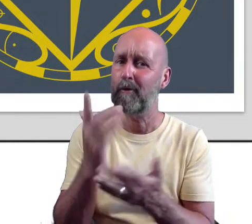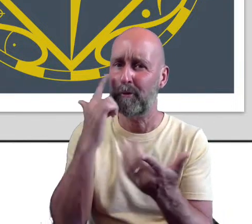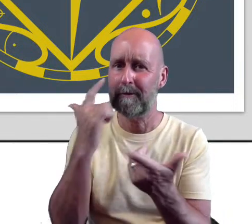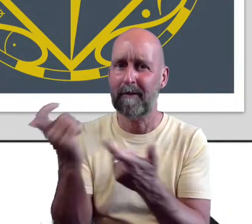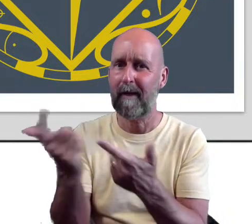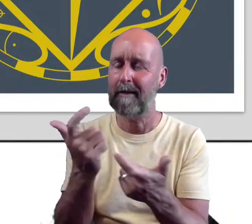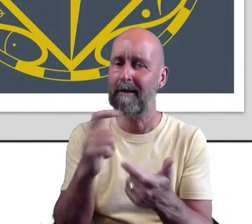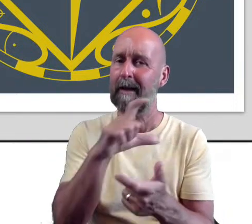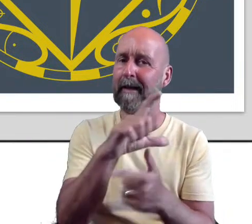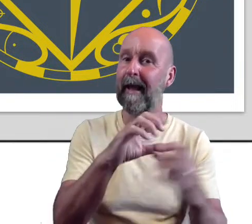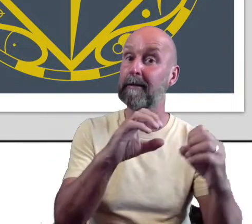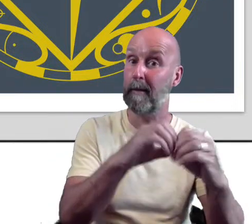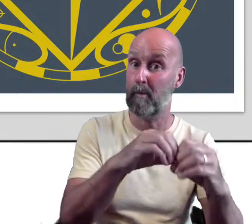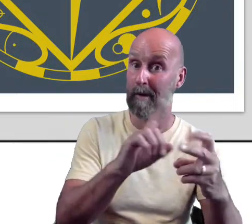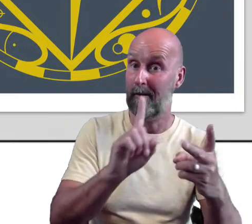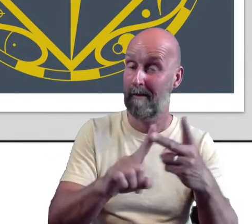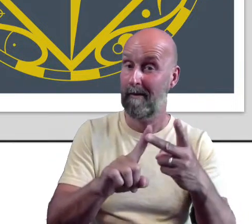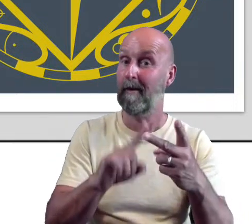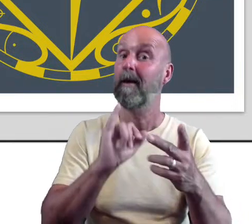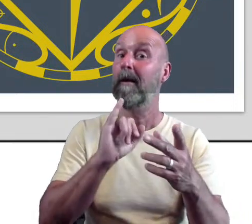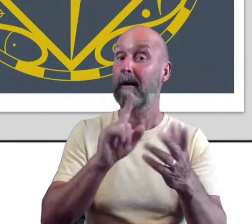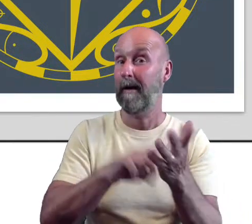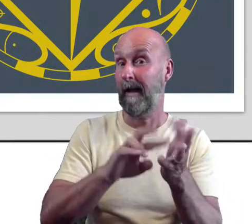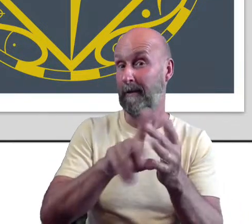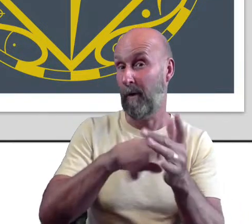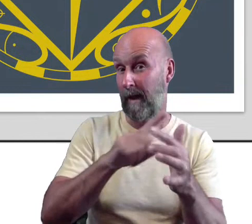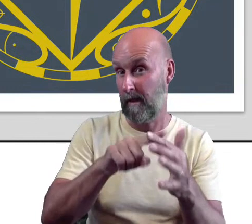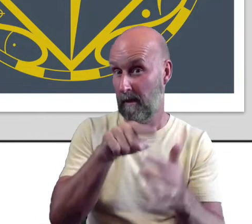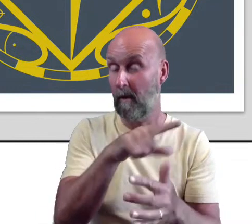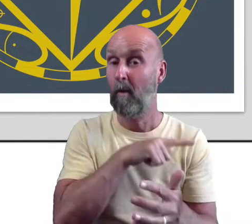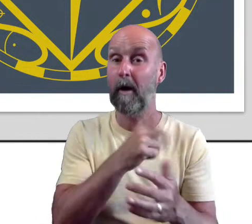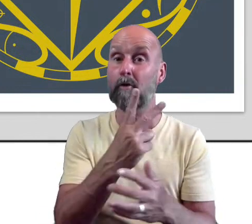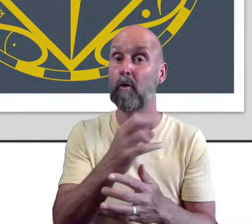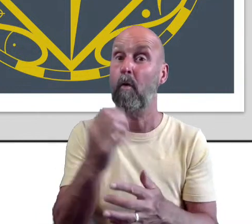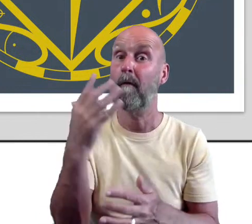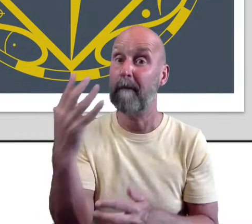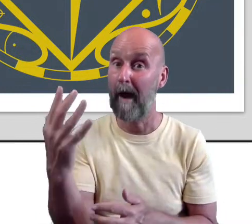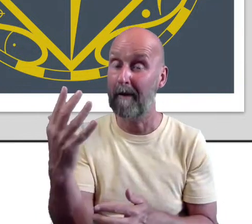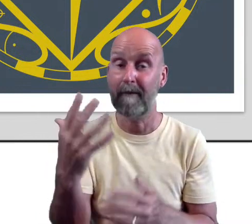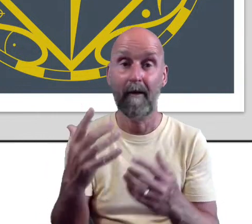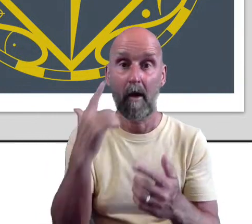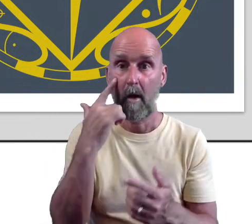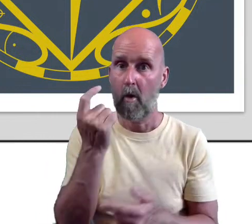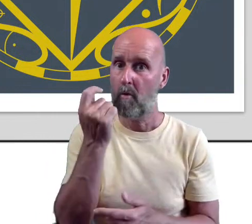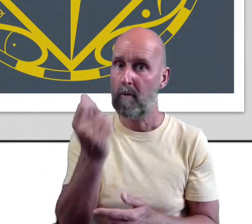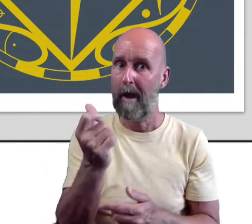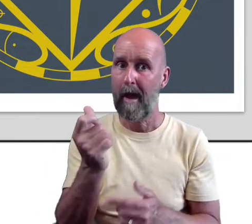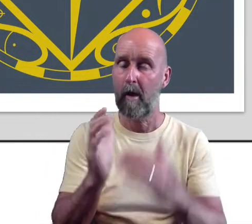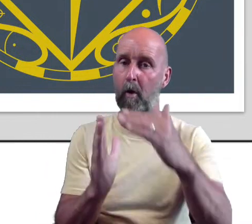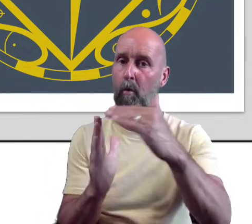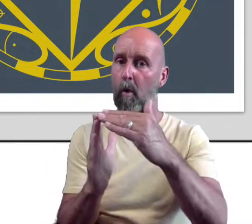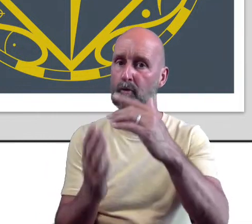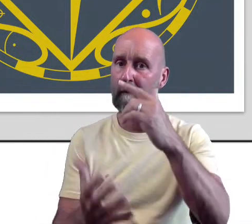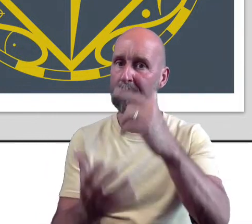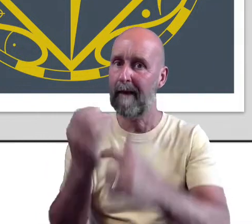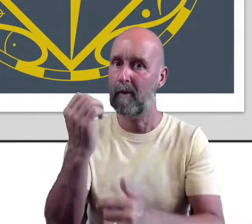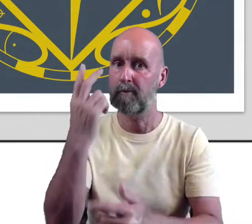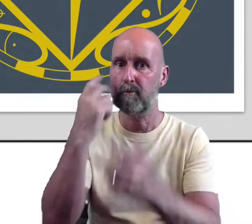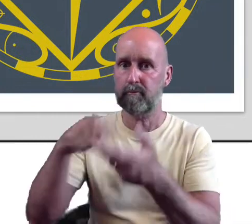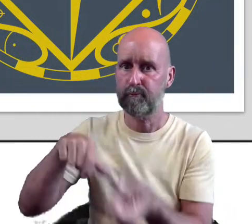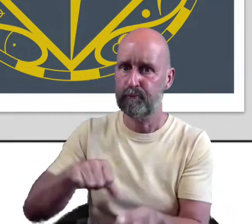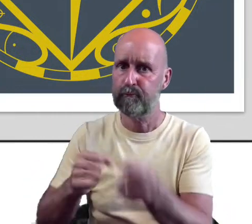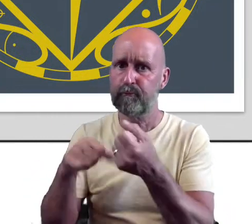Canterbury astrolabe, you'll find that in 2005, a really rare astrolabe quadrant was discovered in an archaeological dig in